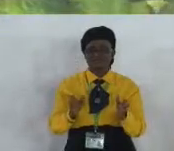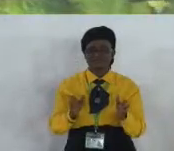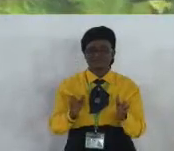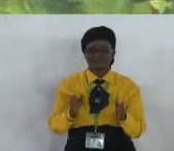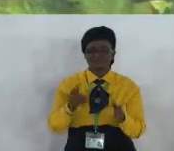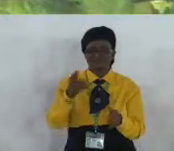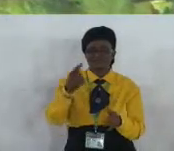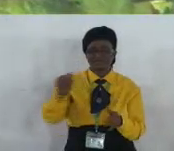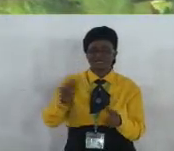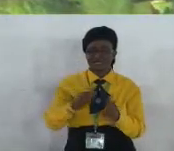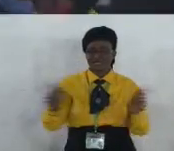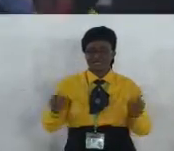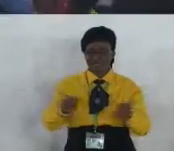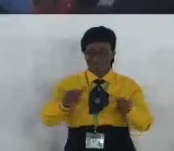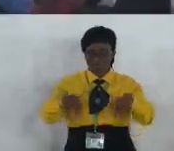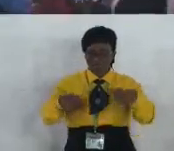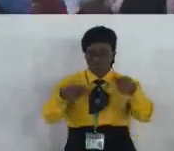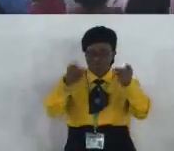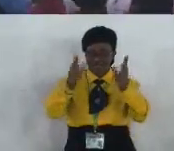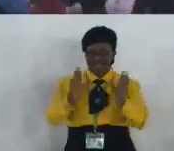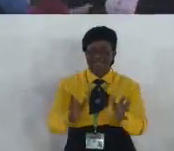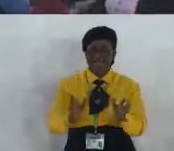The great provider.